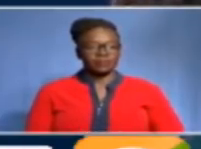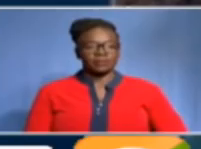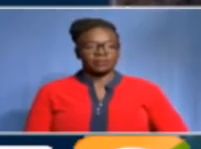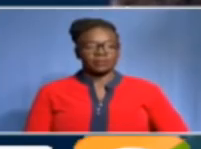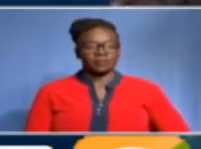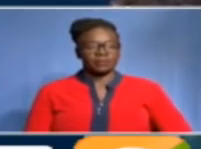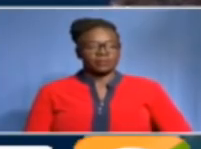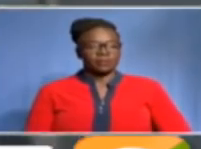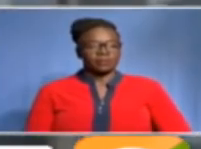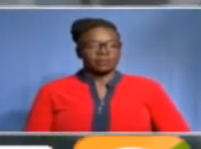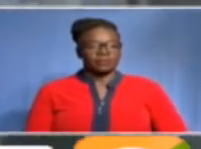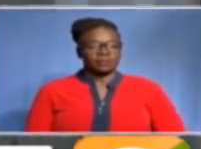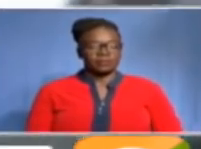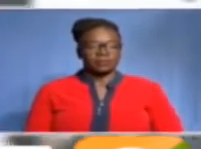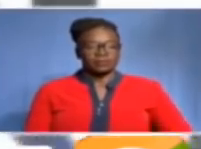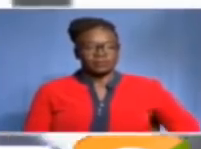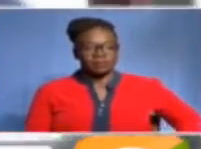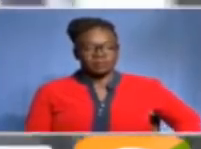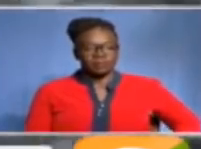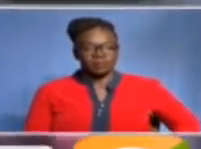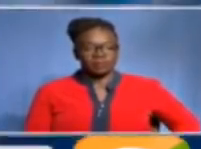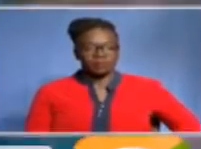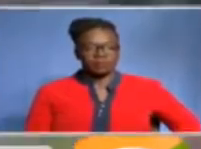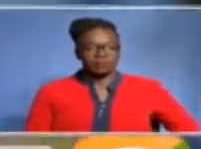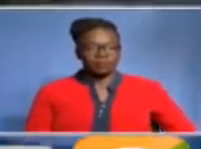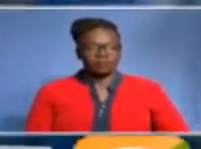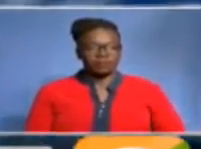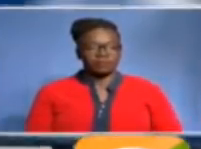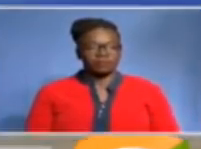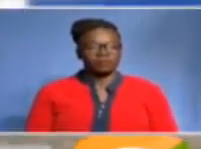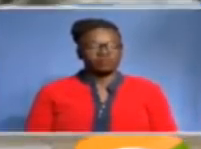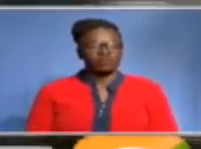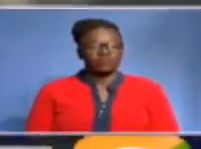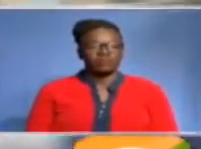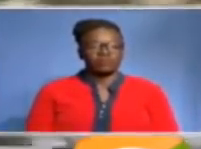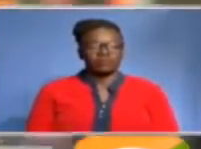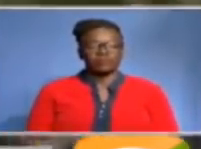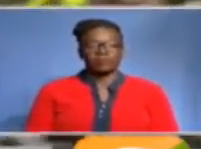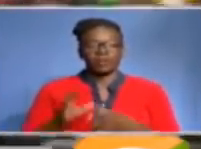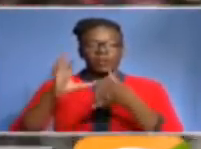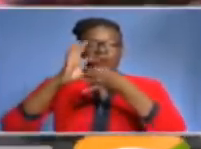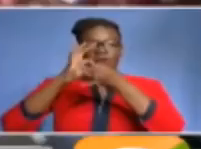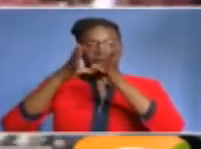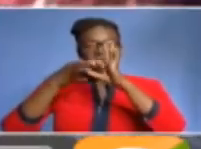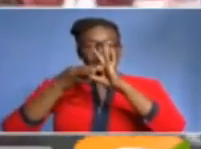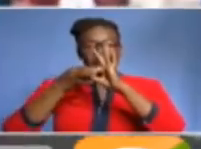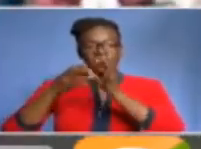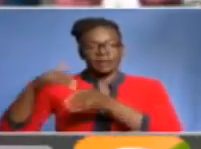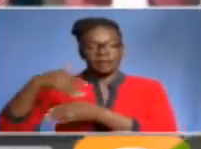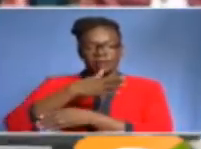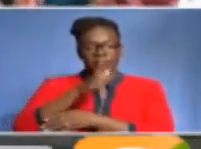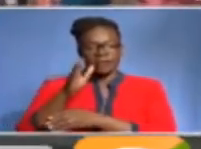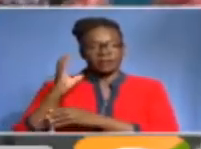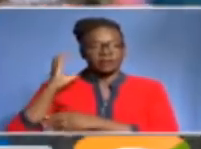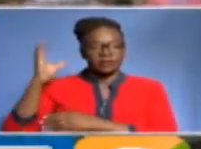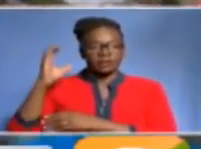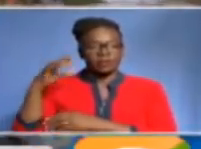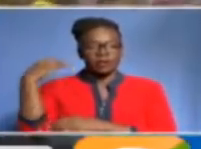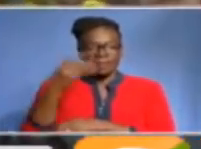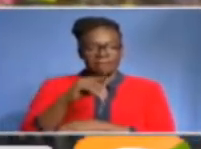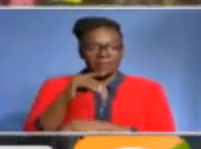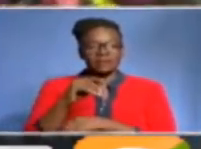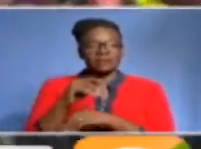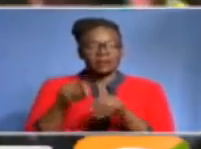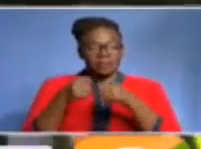champion is the world record holder, 2:01:40. The Olympic marathon champion had shattered the record set by Kimeto